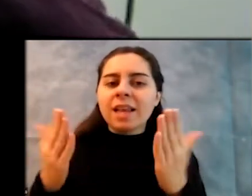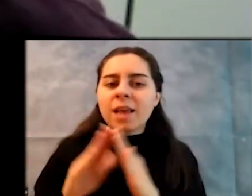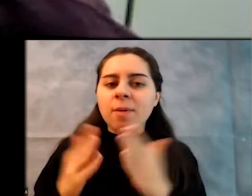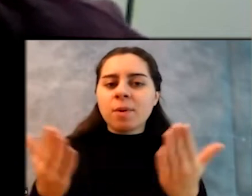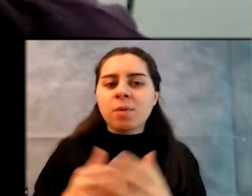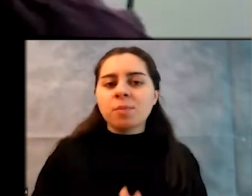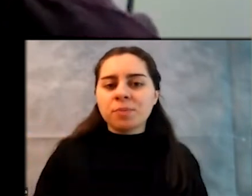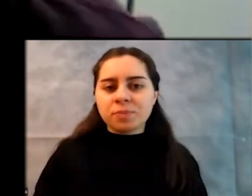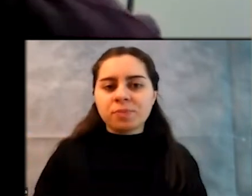purchase.